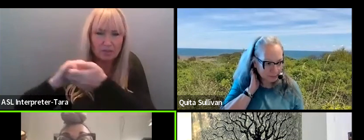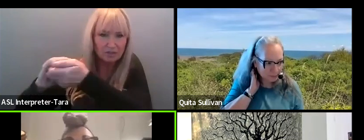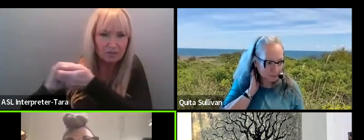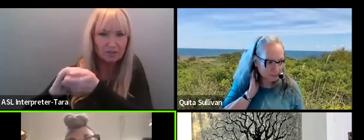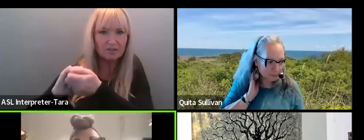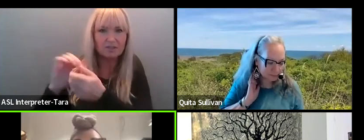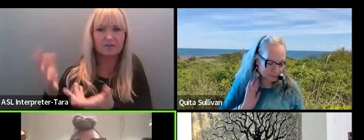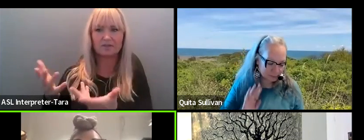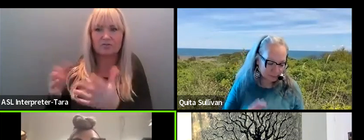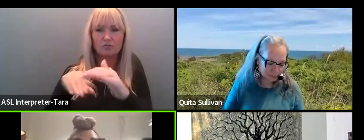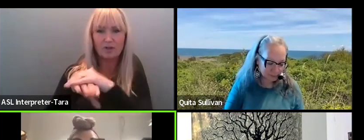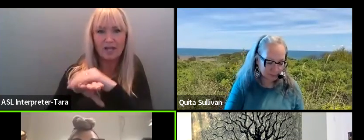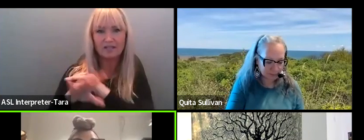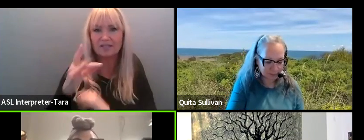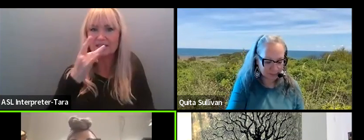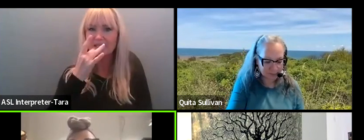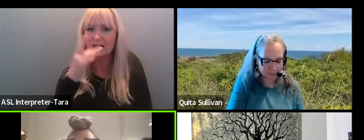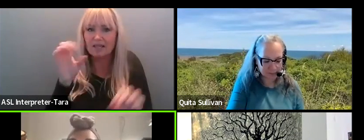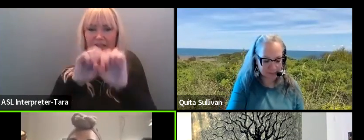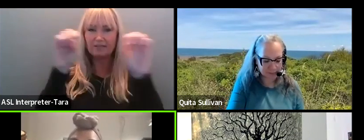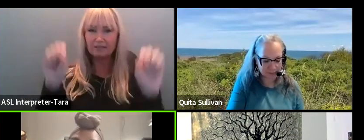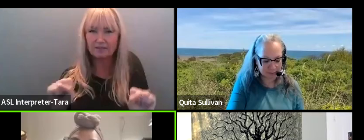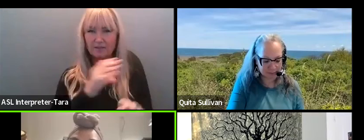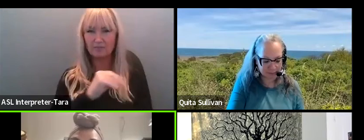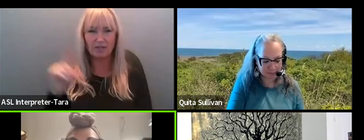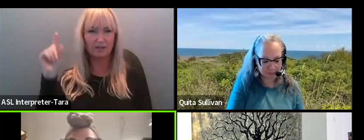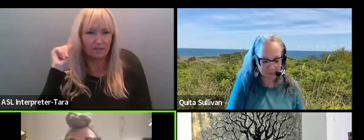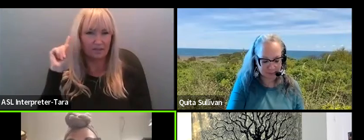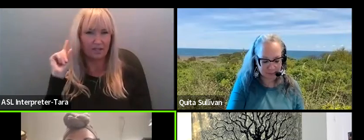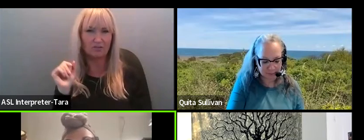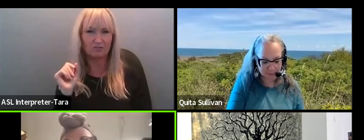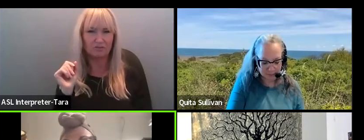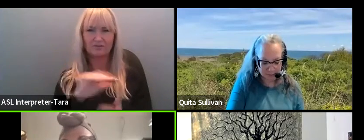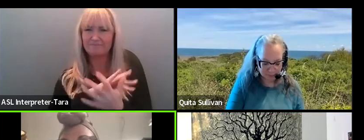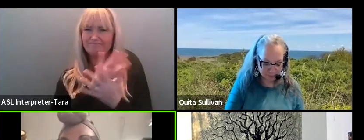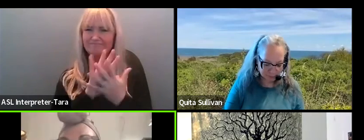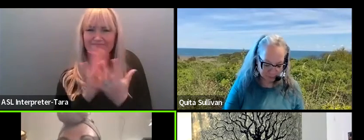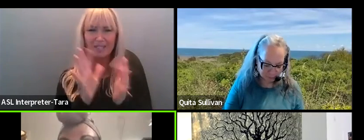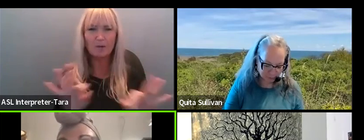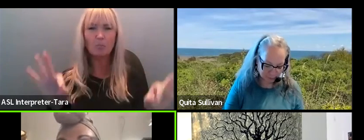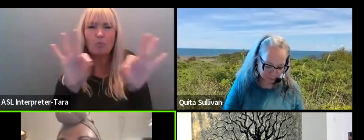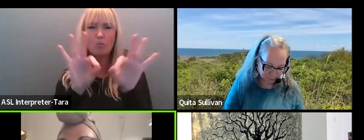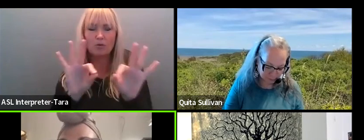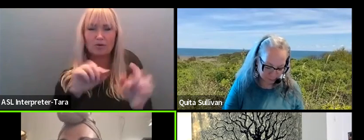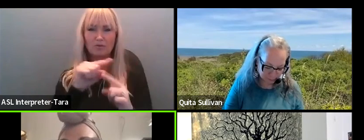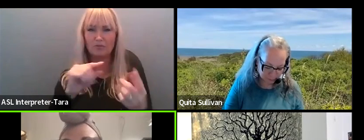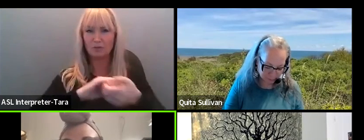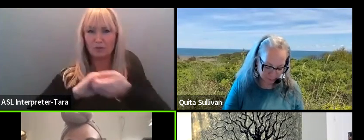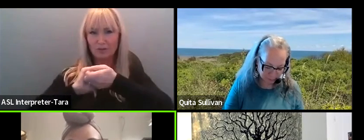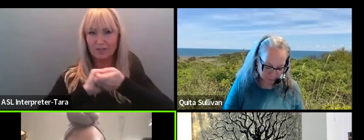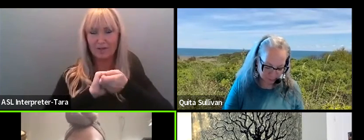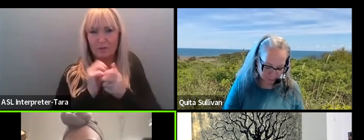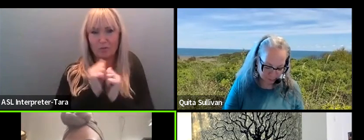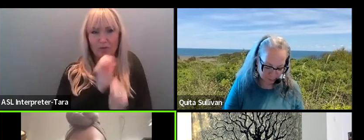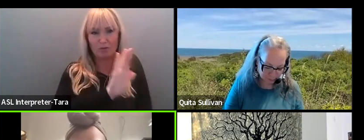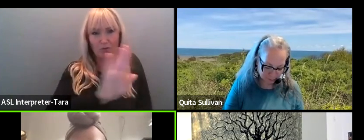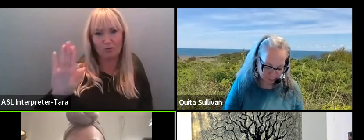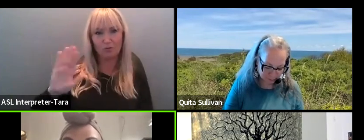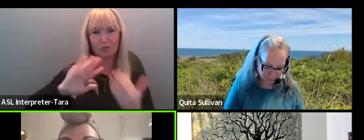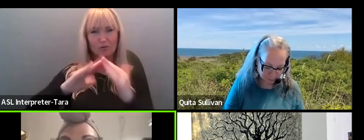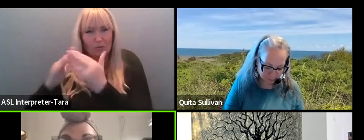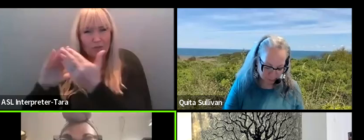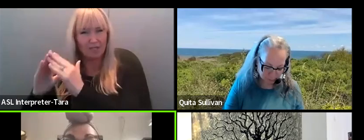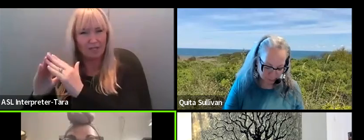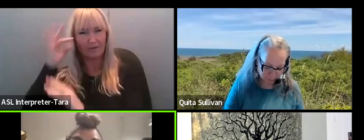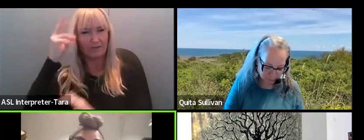system and the sound and all of that. So I think, you know, those are really important when collaborating with folks in your community and thinking about that for